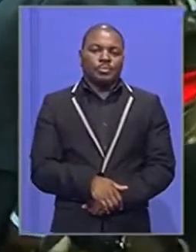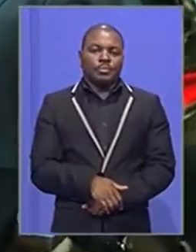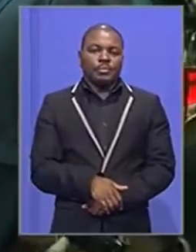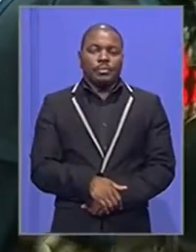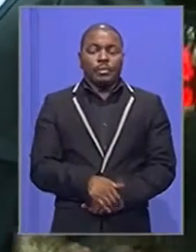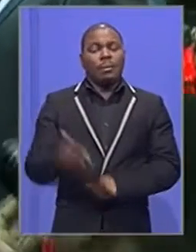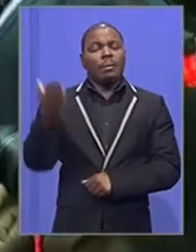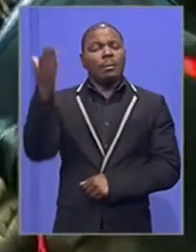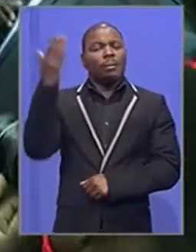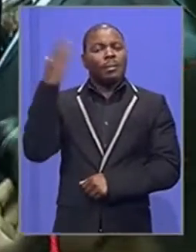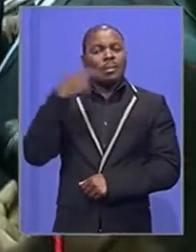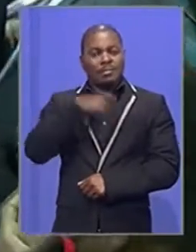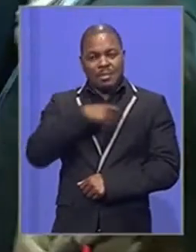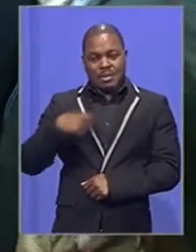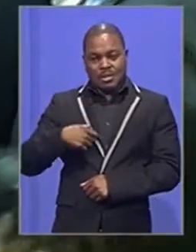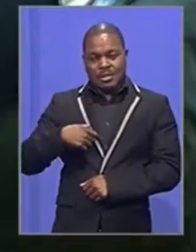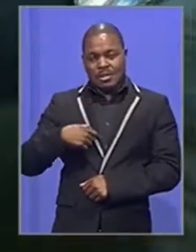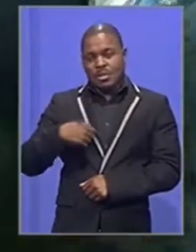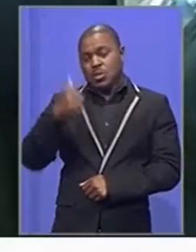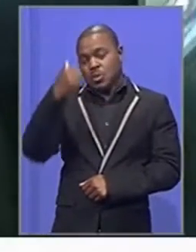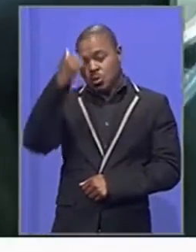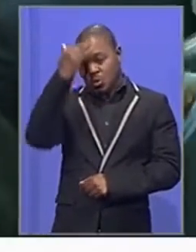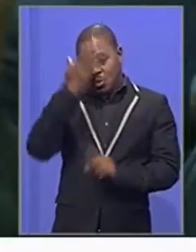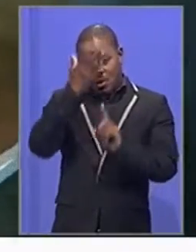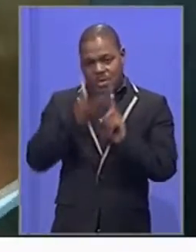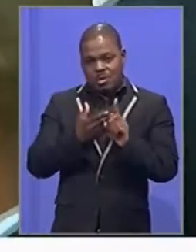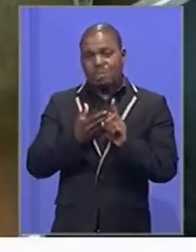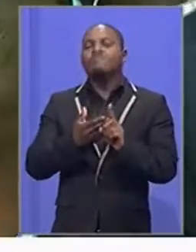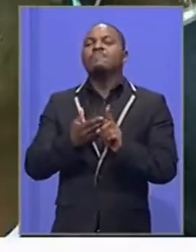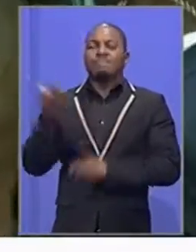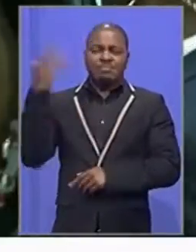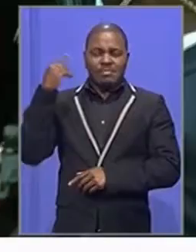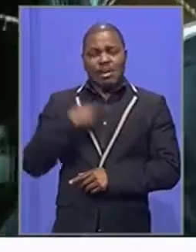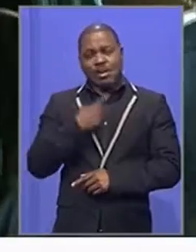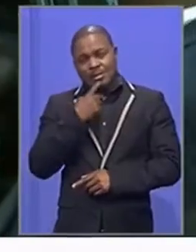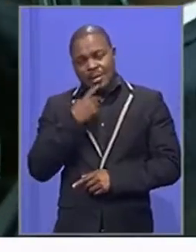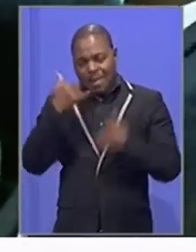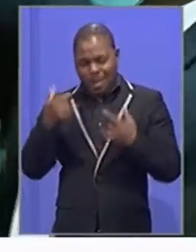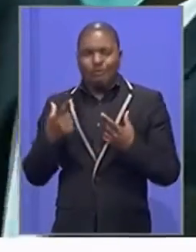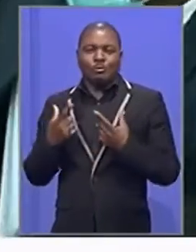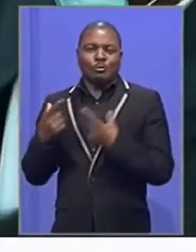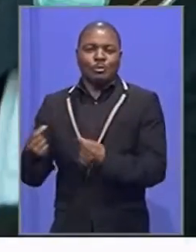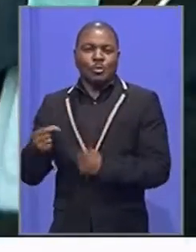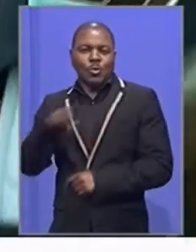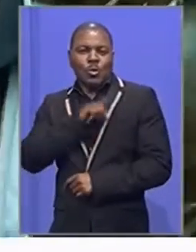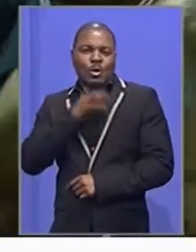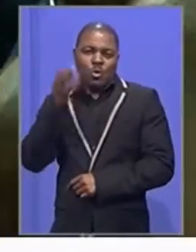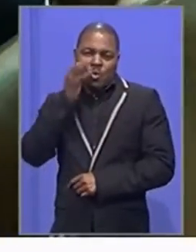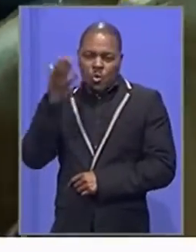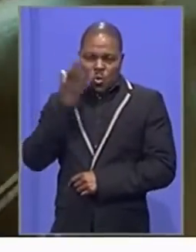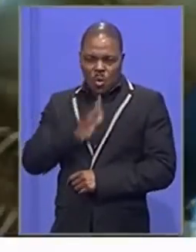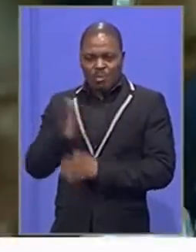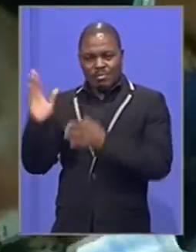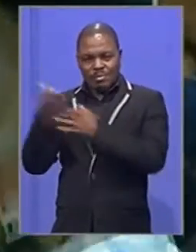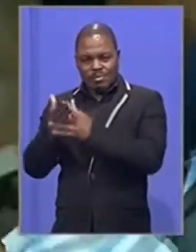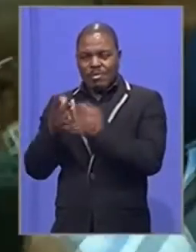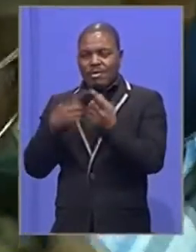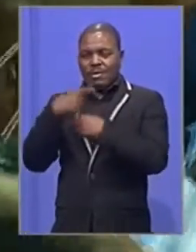Mopresidente wa mehleng Jacob Zuma o atlehisitse puo ya hae eo a ileng a etsa pejana ya hore o tla qosa Advocate Billy